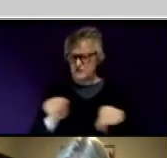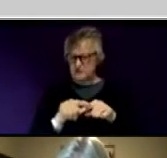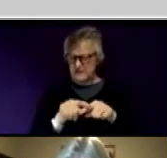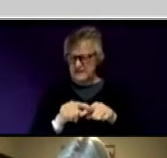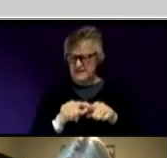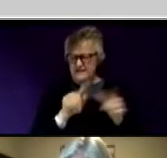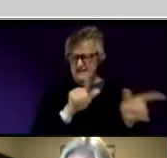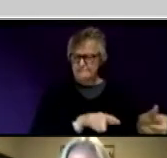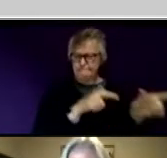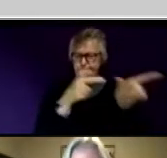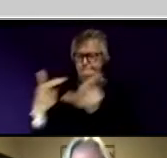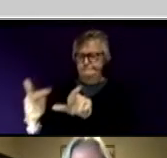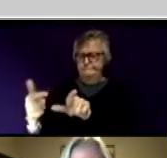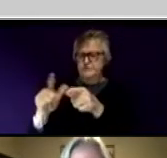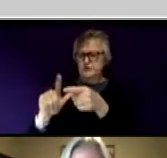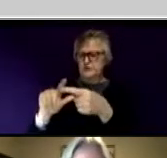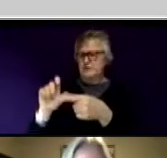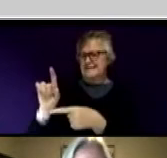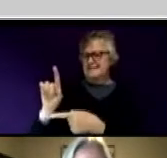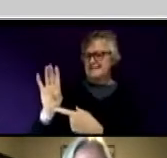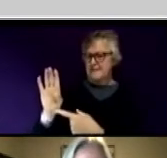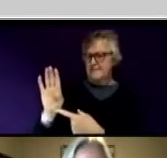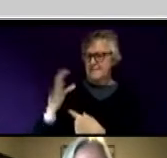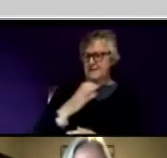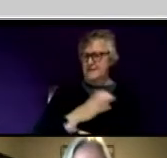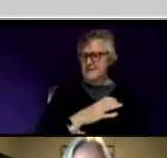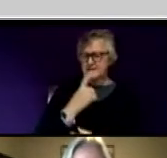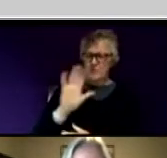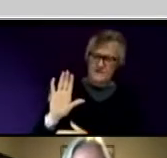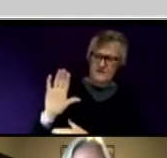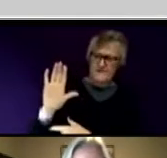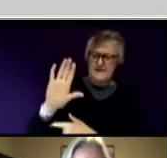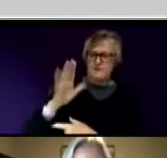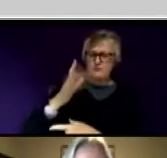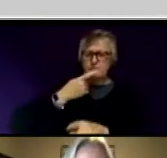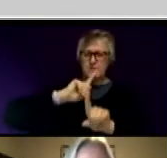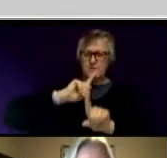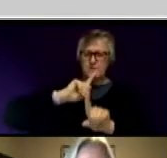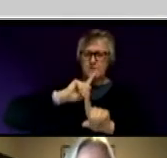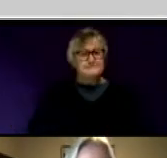the subcommittees to do their reports.